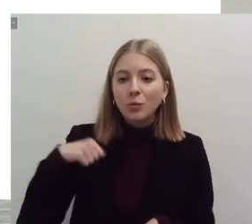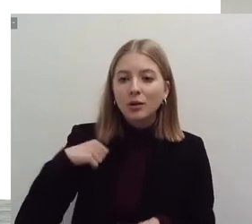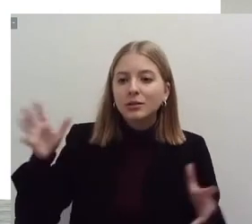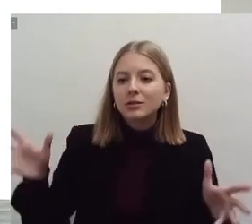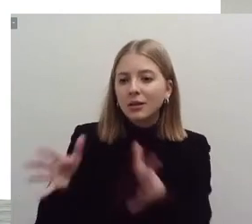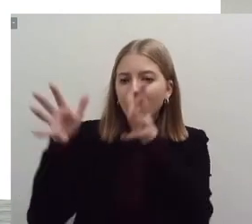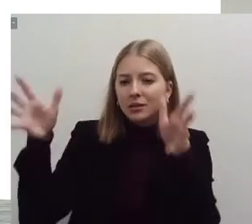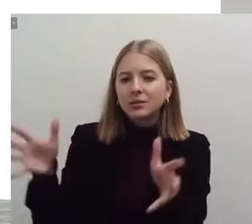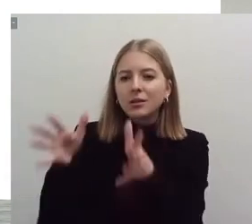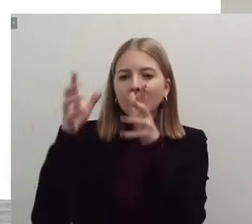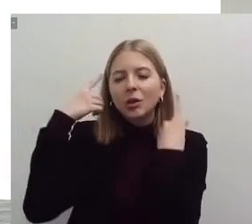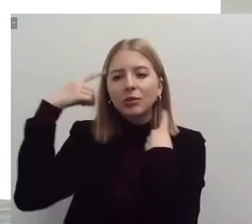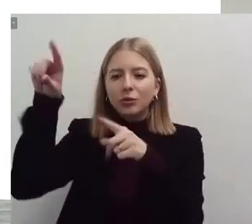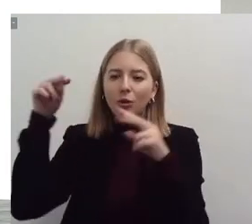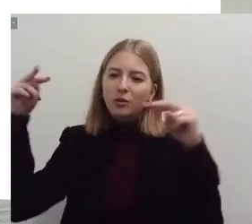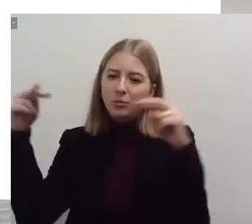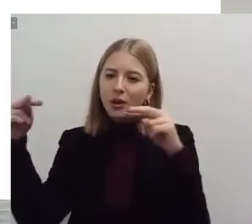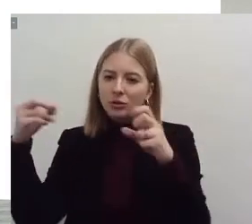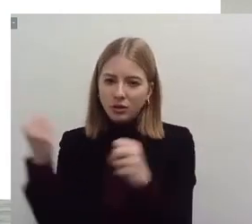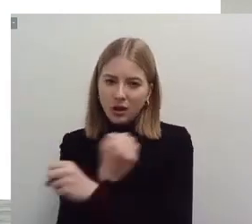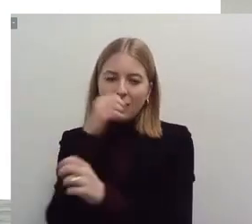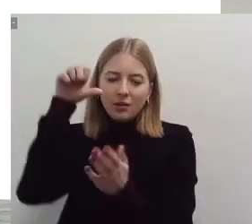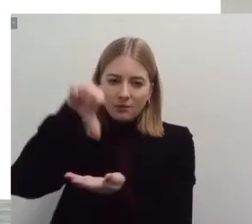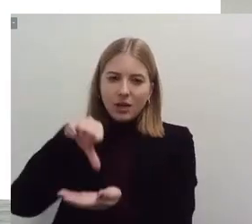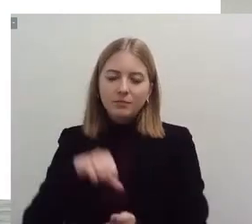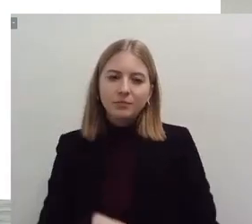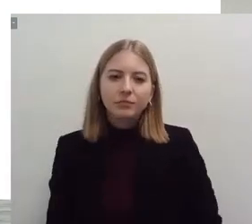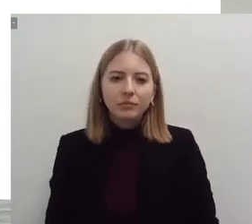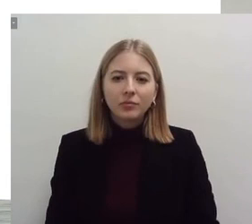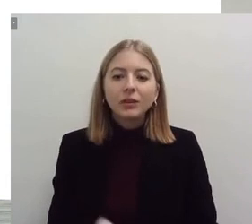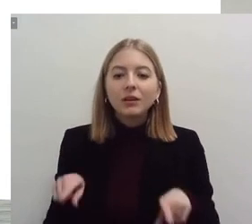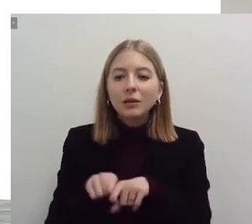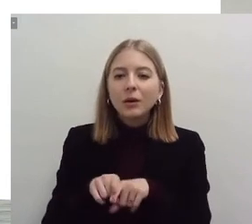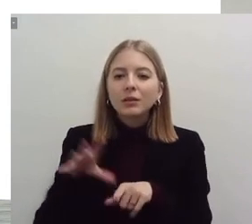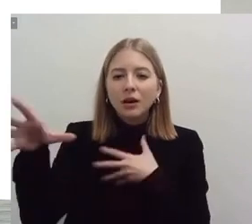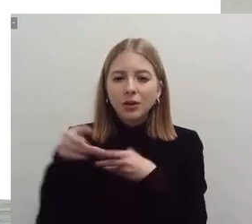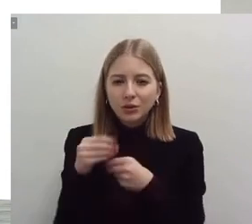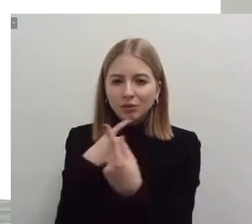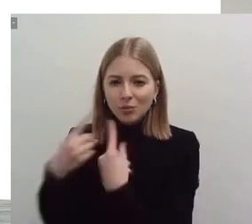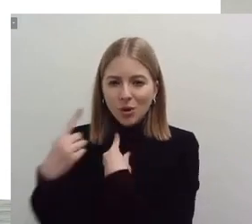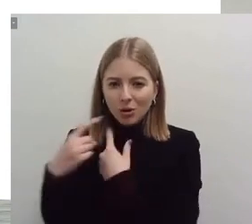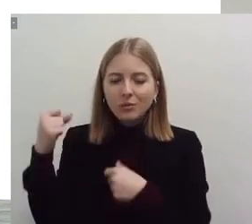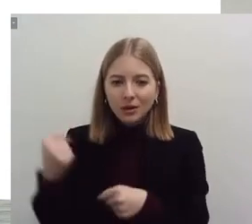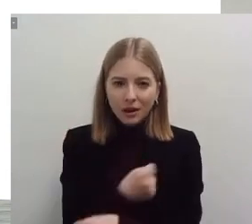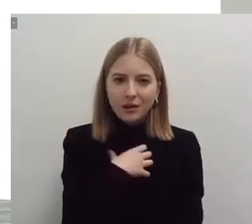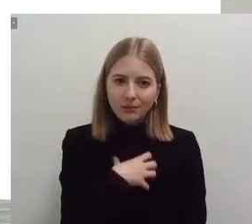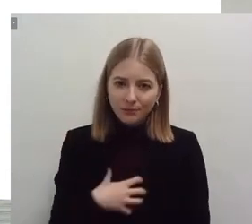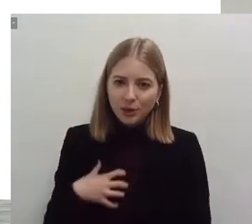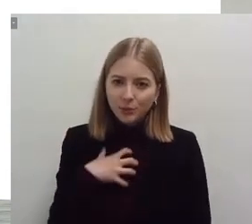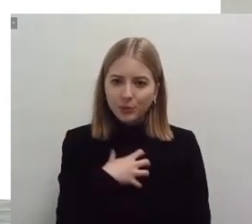through mutual conversation between adults and children.